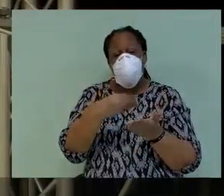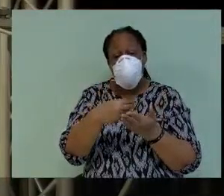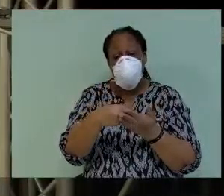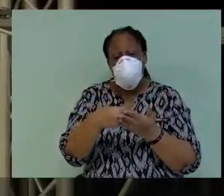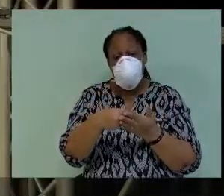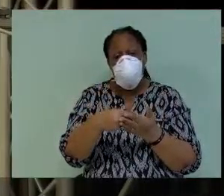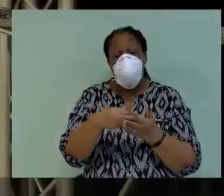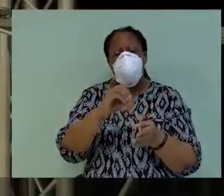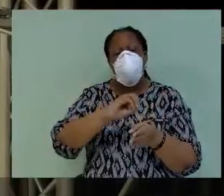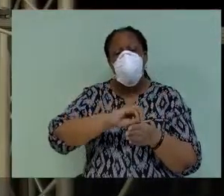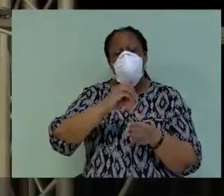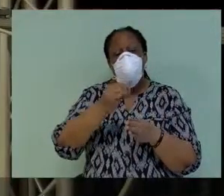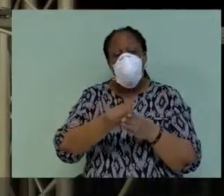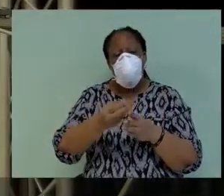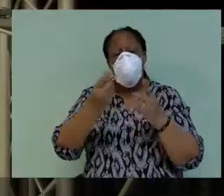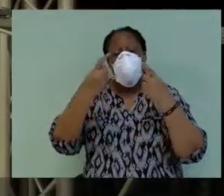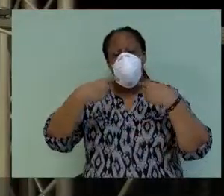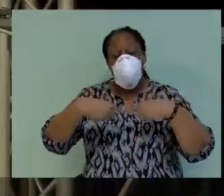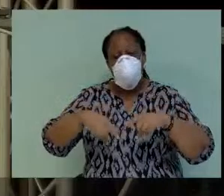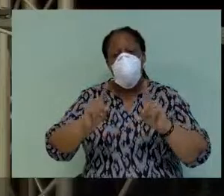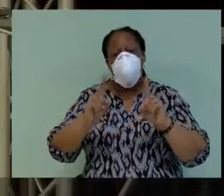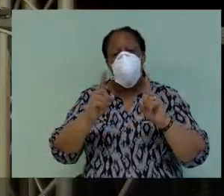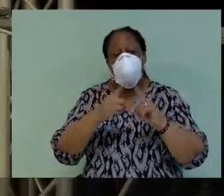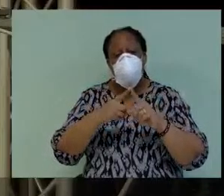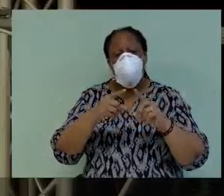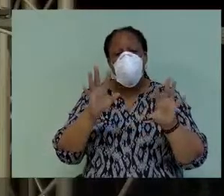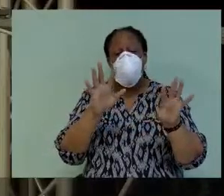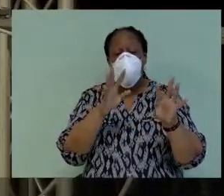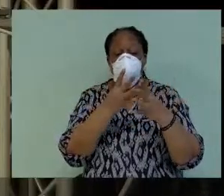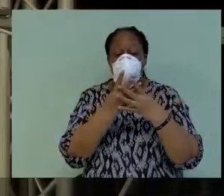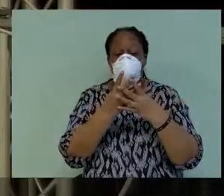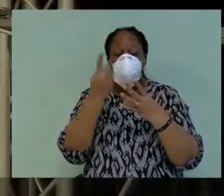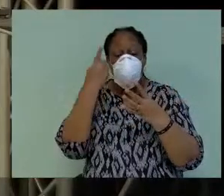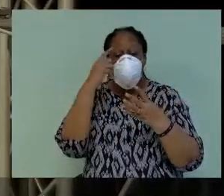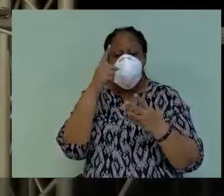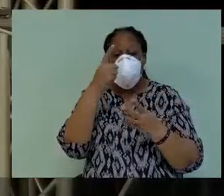or imprisonment not exceeding 6 months